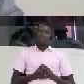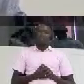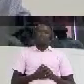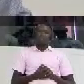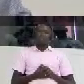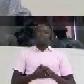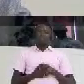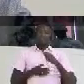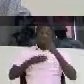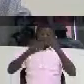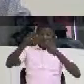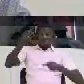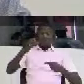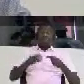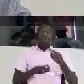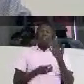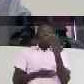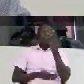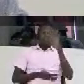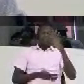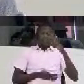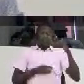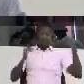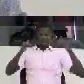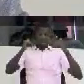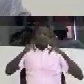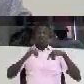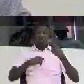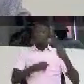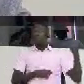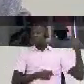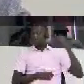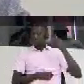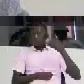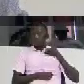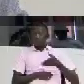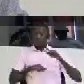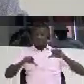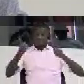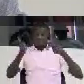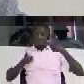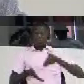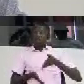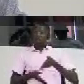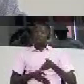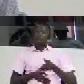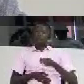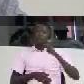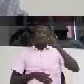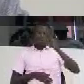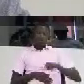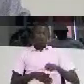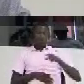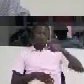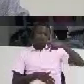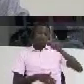In this, the 10th session of public hearings, which starts today, November 11th,